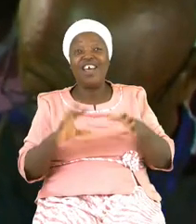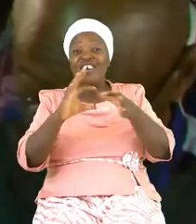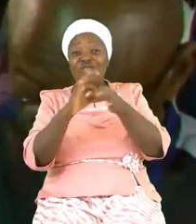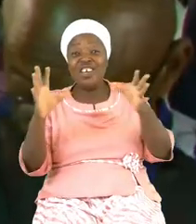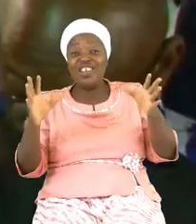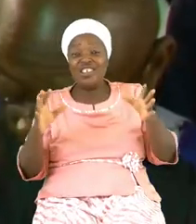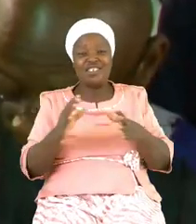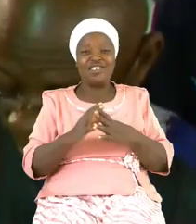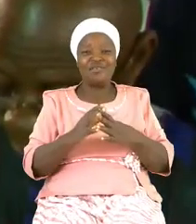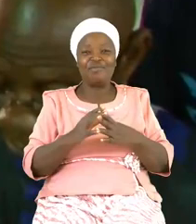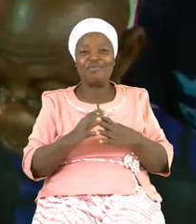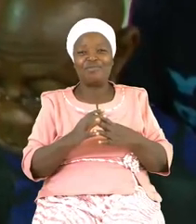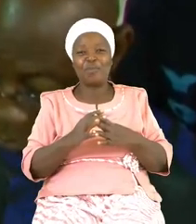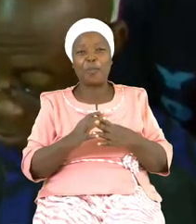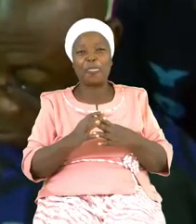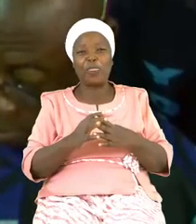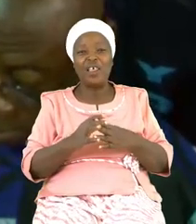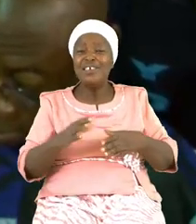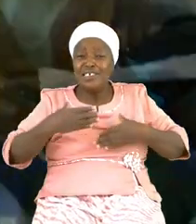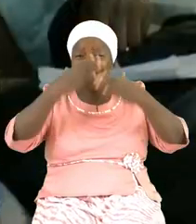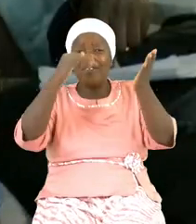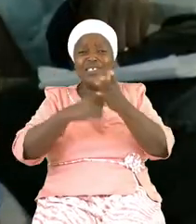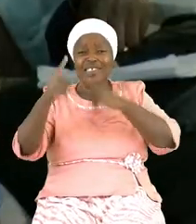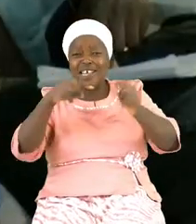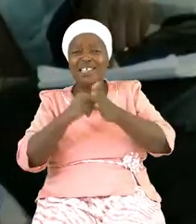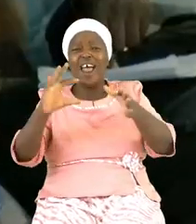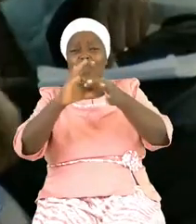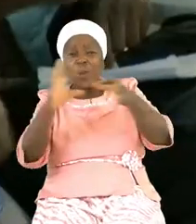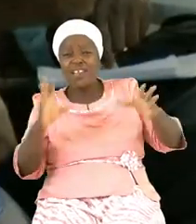Release. Shout it. Release.